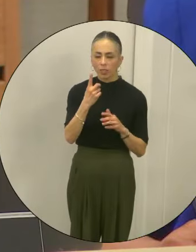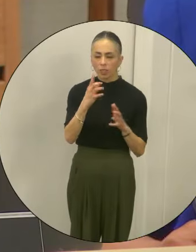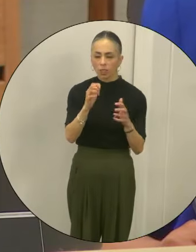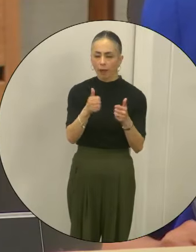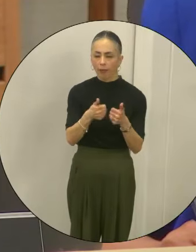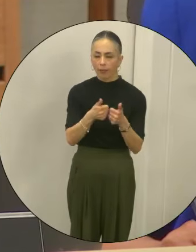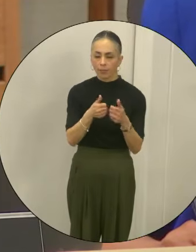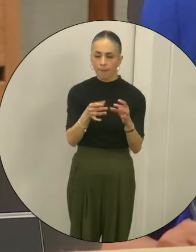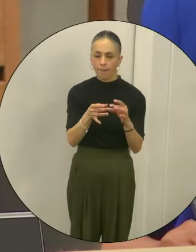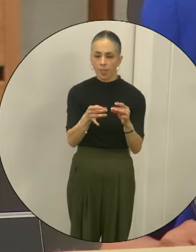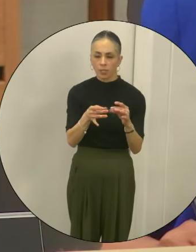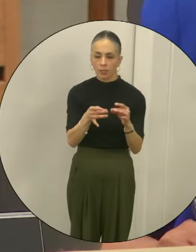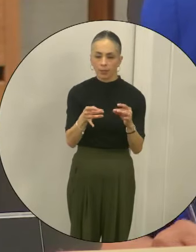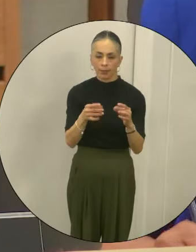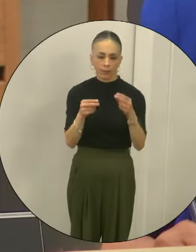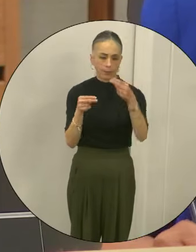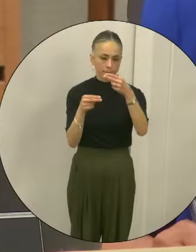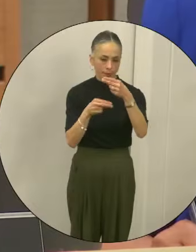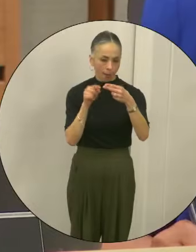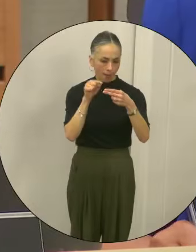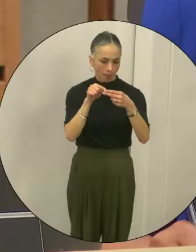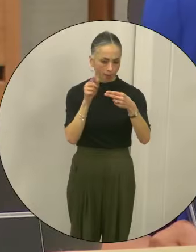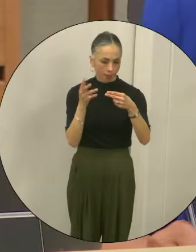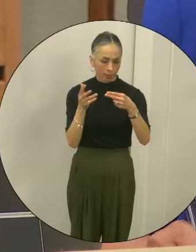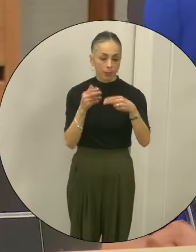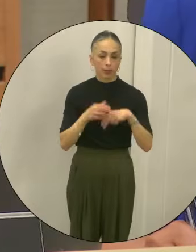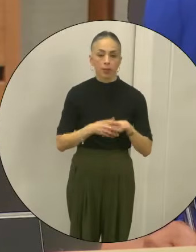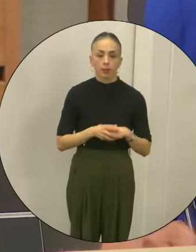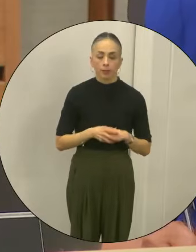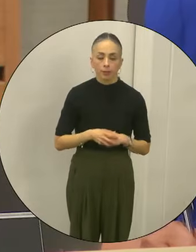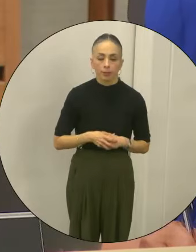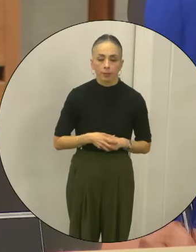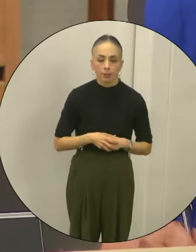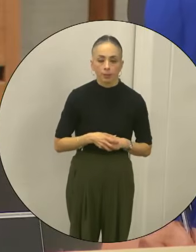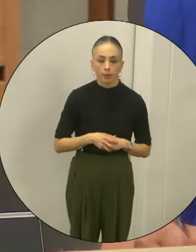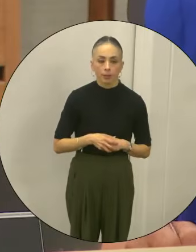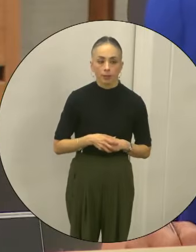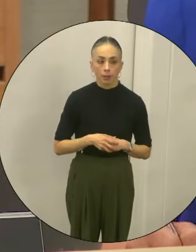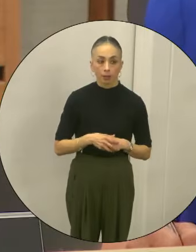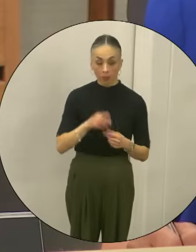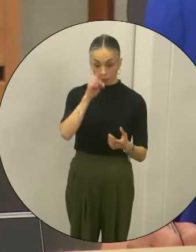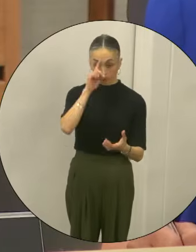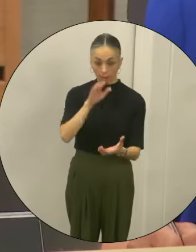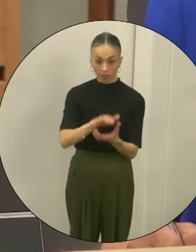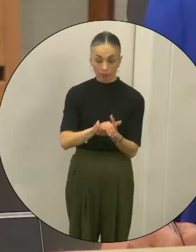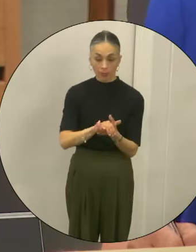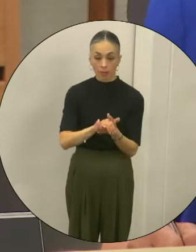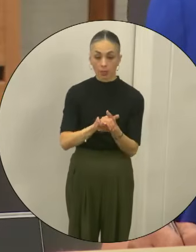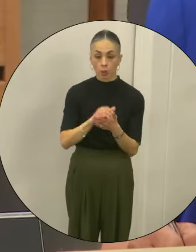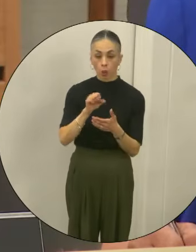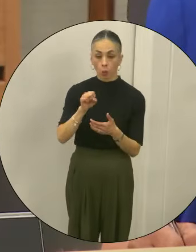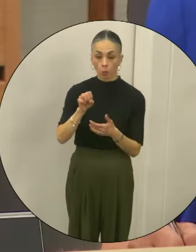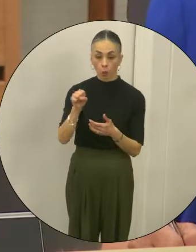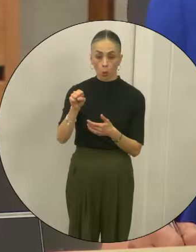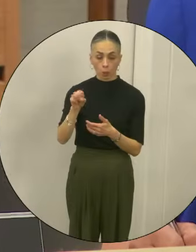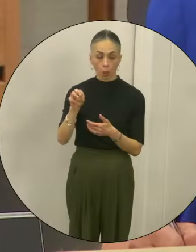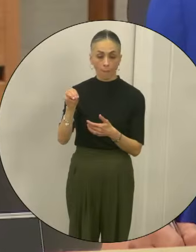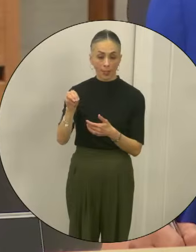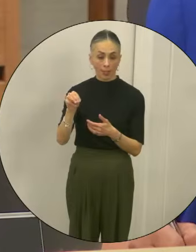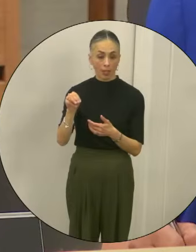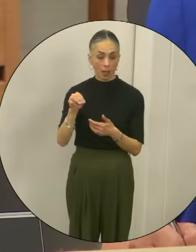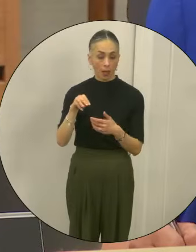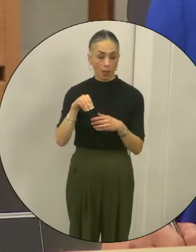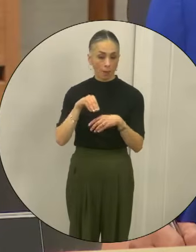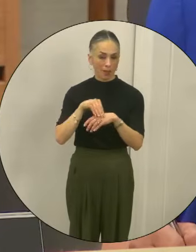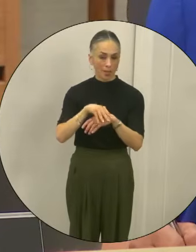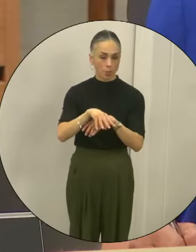was mentioned in the slides was that the belief is that social media plays a role